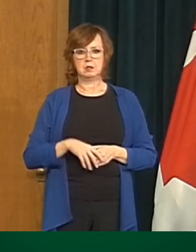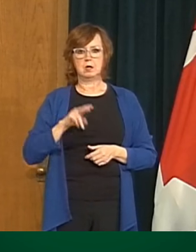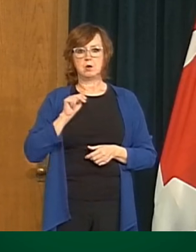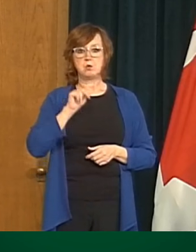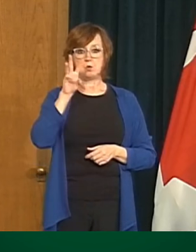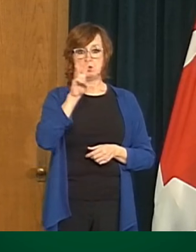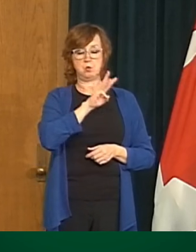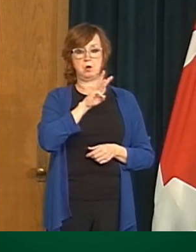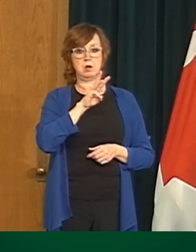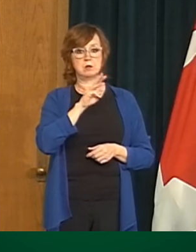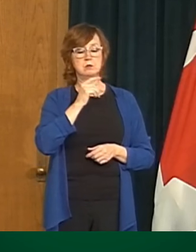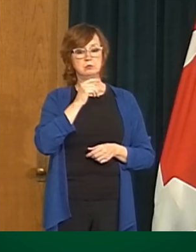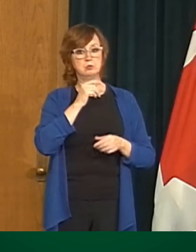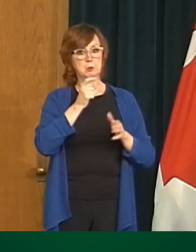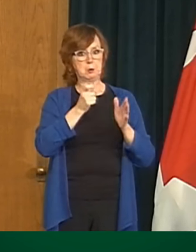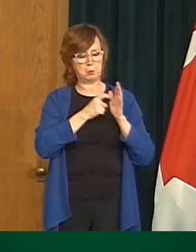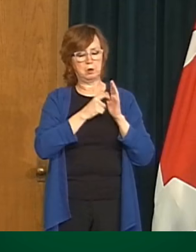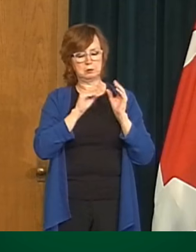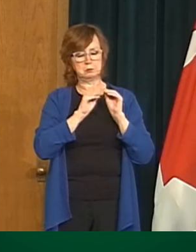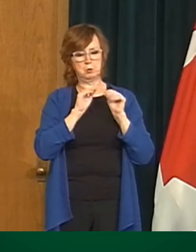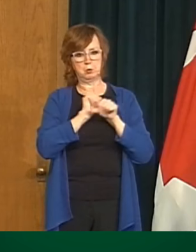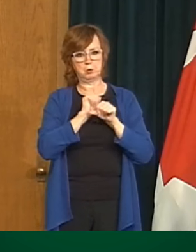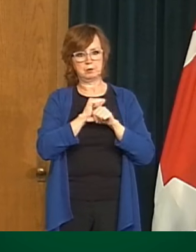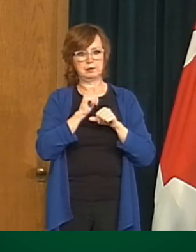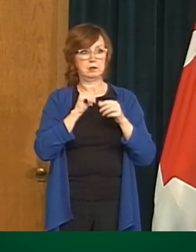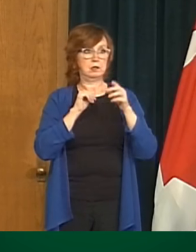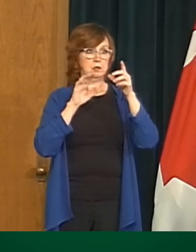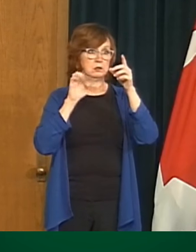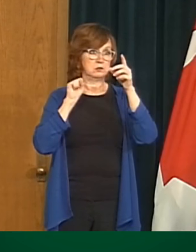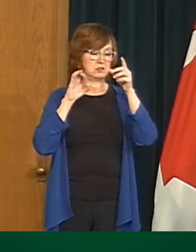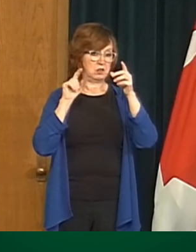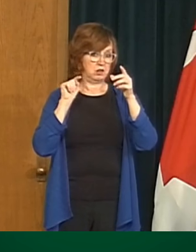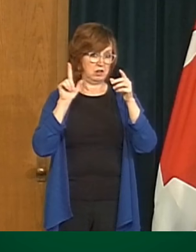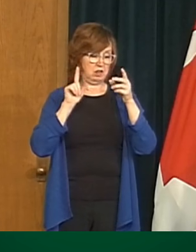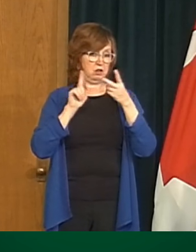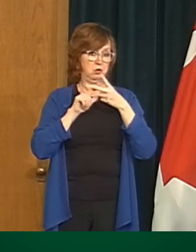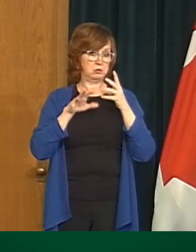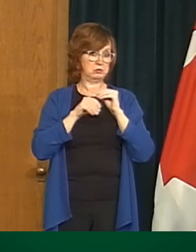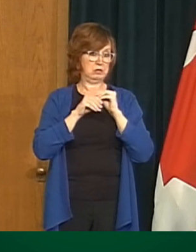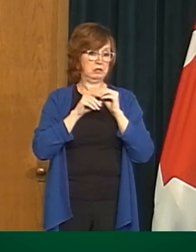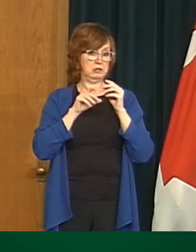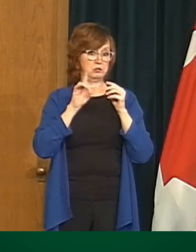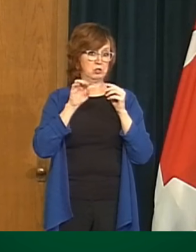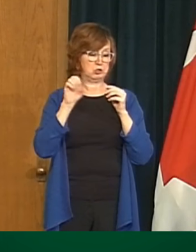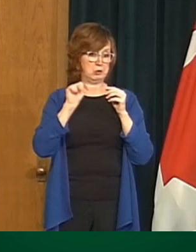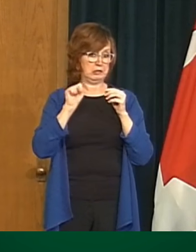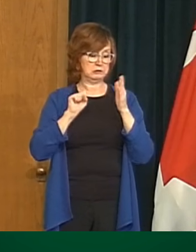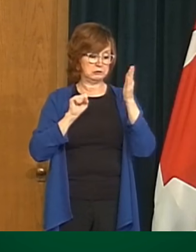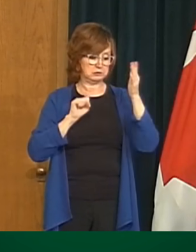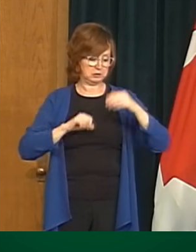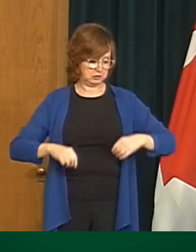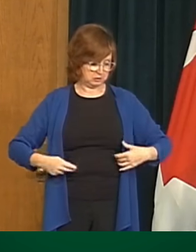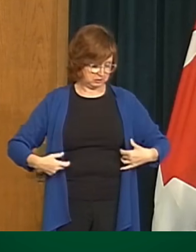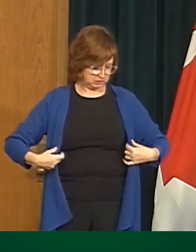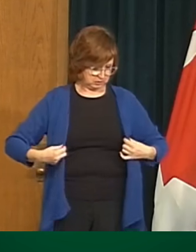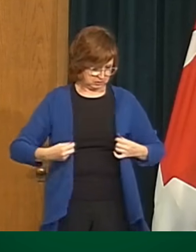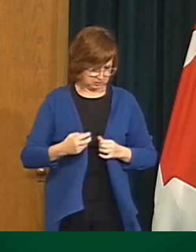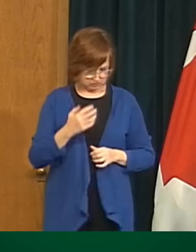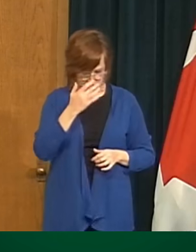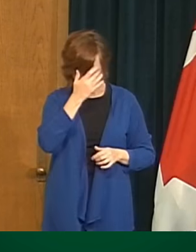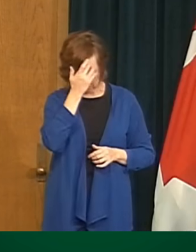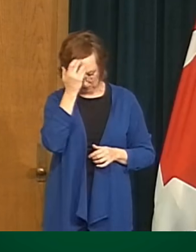of requiring a much larger response. Scott or Dr. Shahab, would you have anything to add to that? So the one thing I would